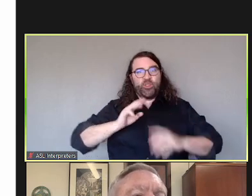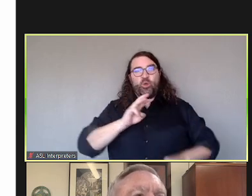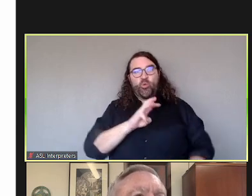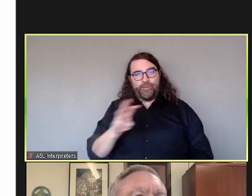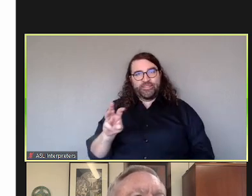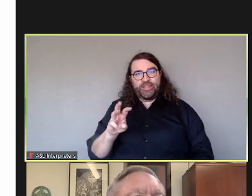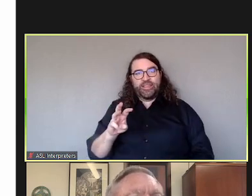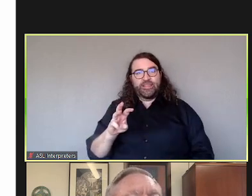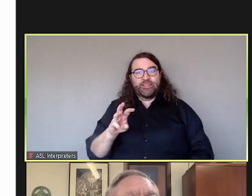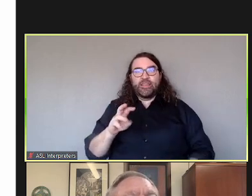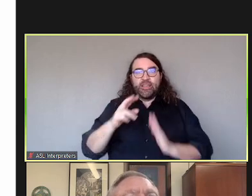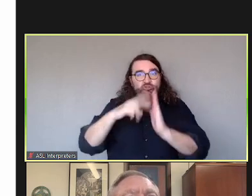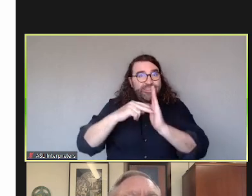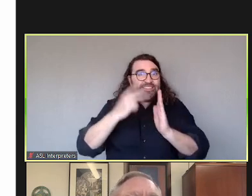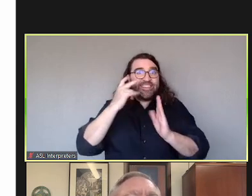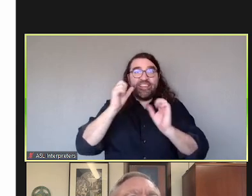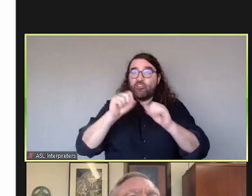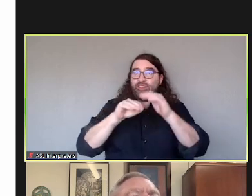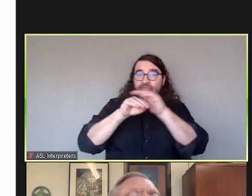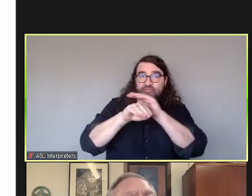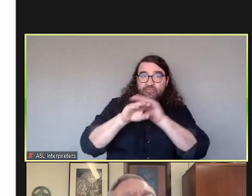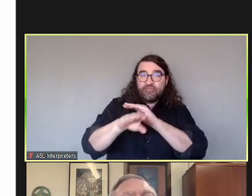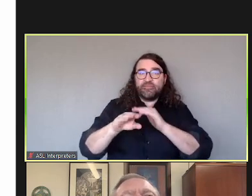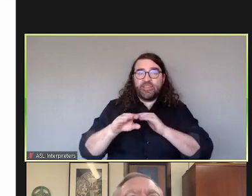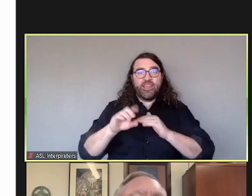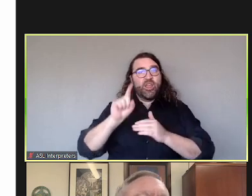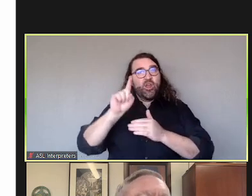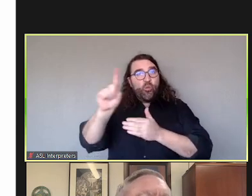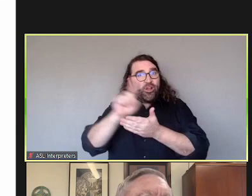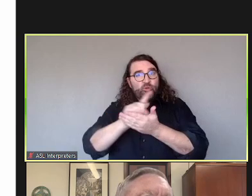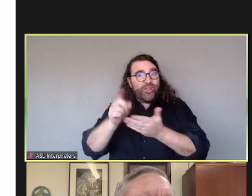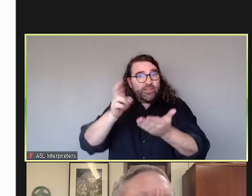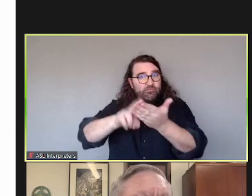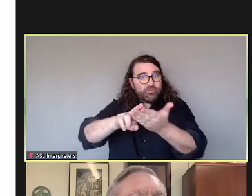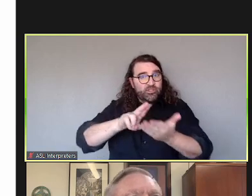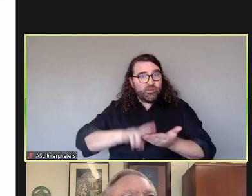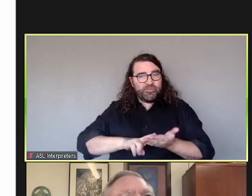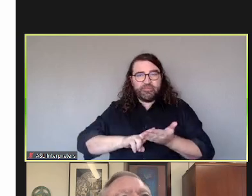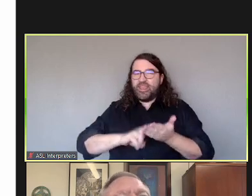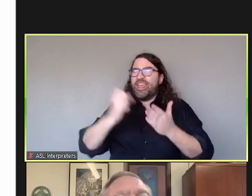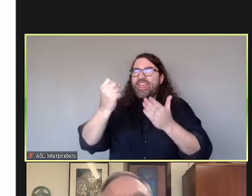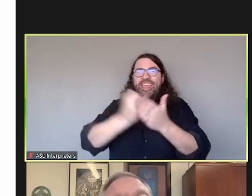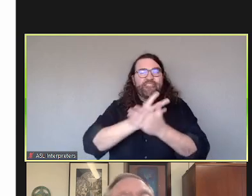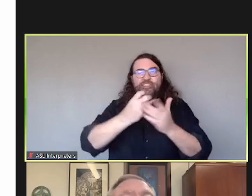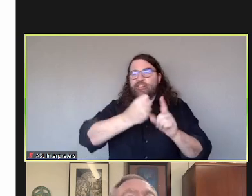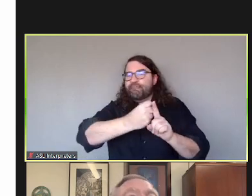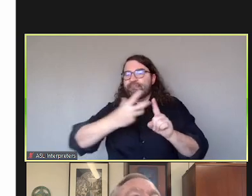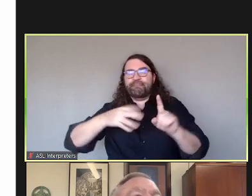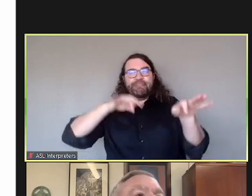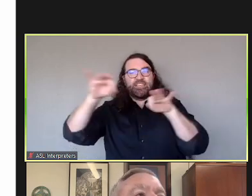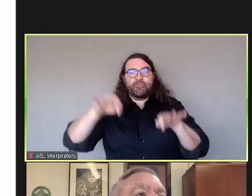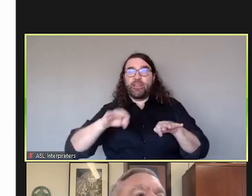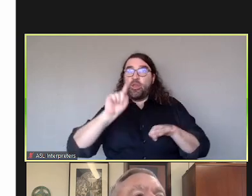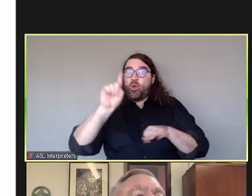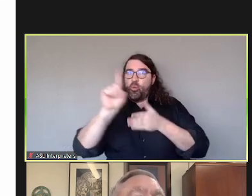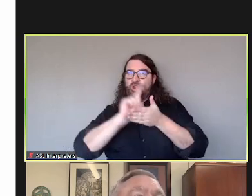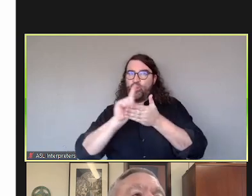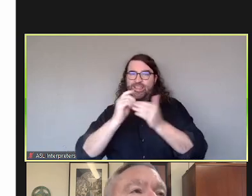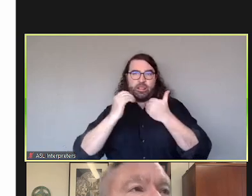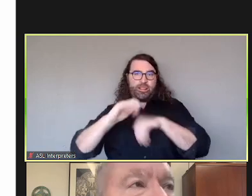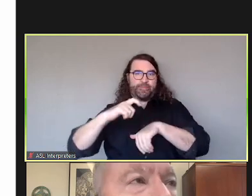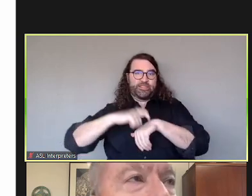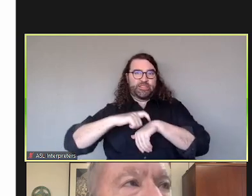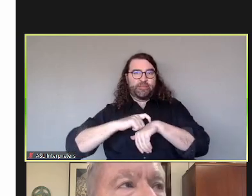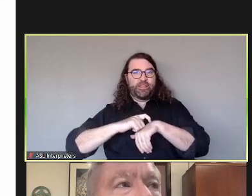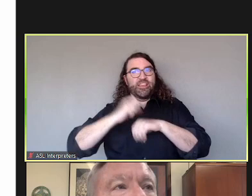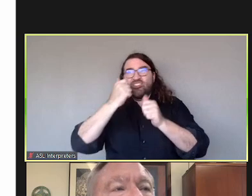see if you'll be eligible. It's a 1-week enrollment. All the details are there, but it is only 1 week. And so we want every